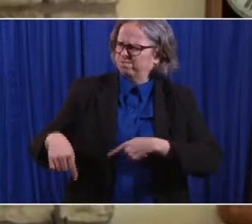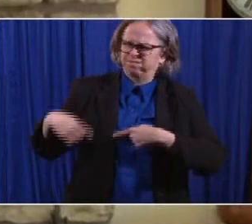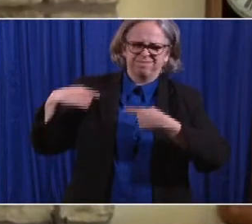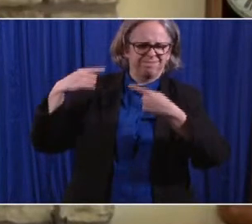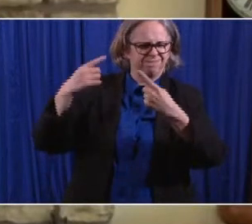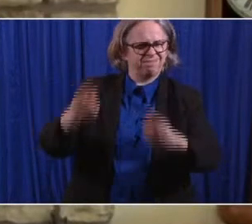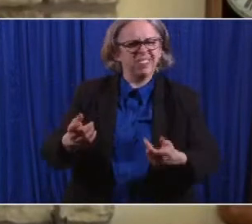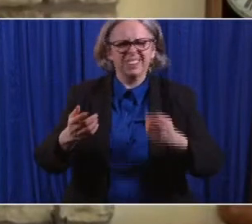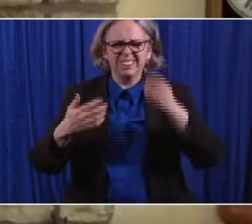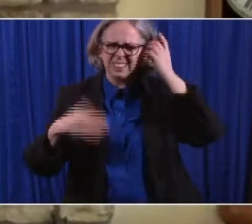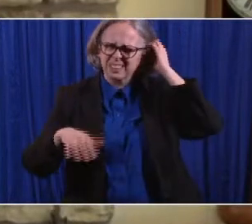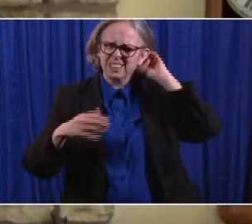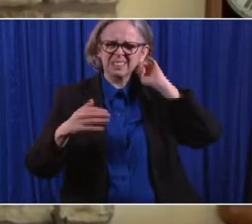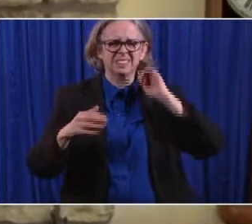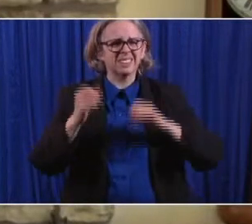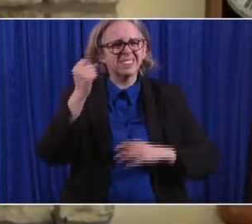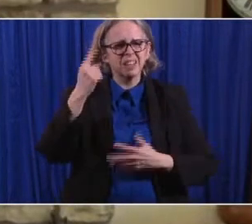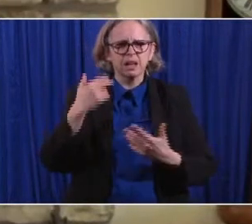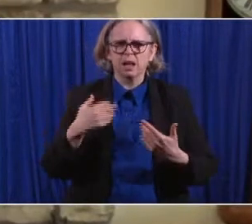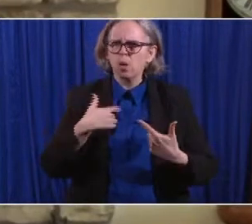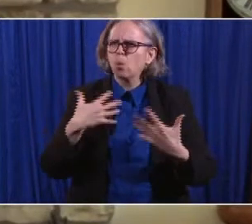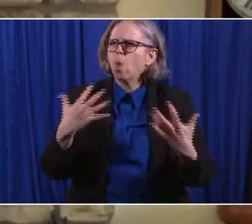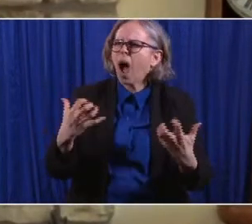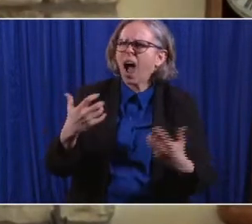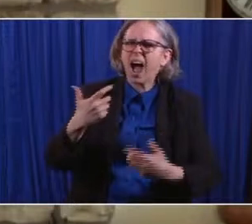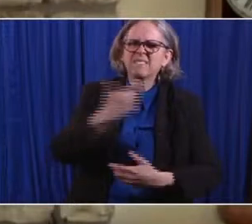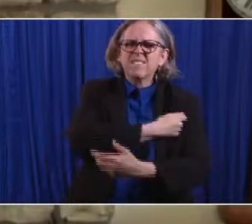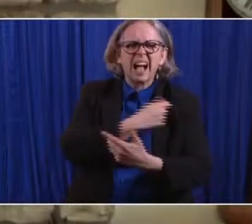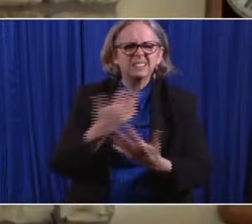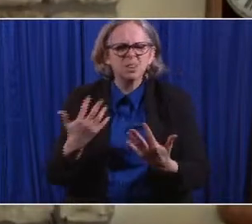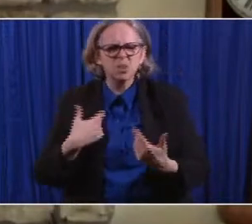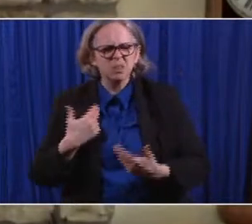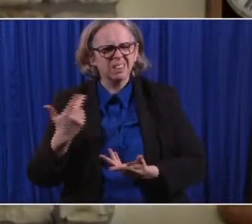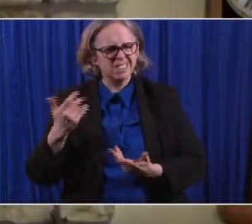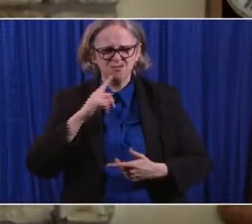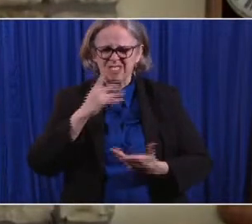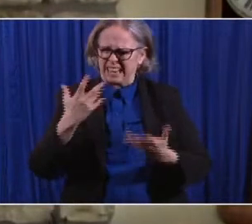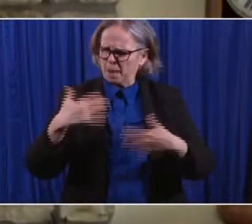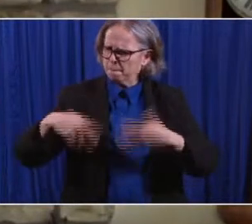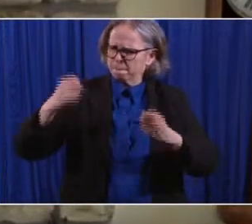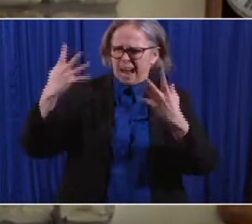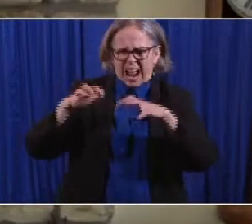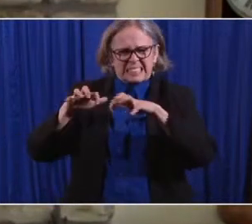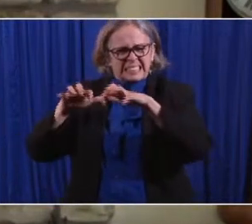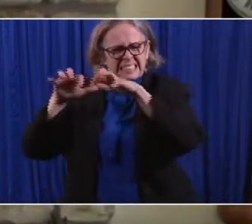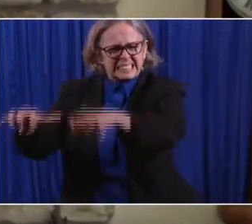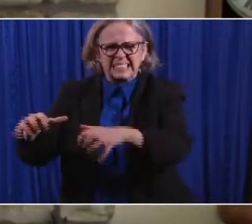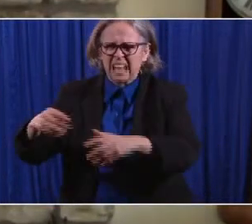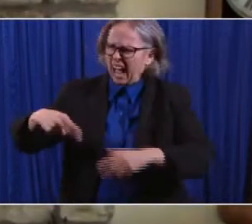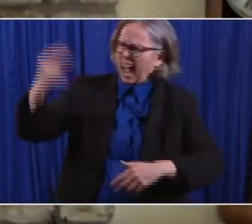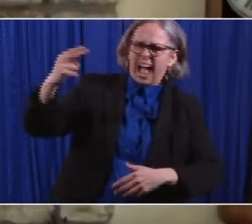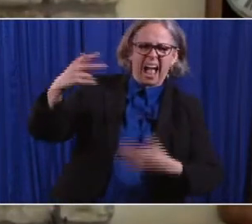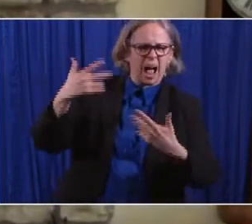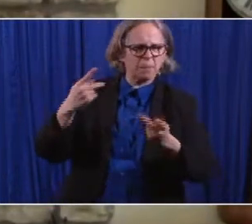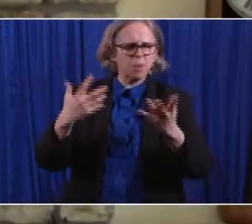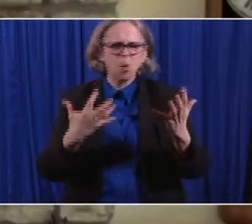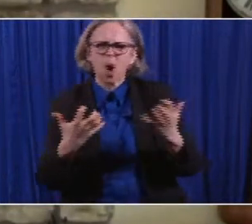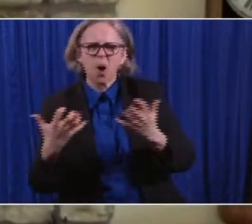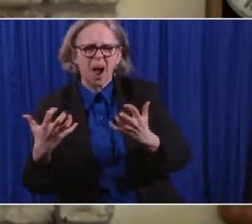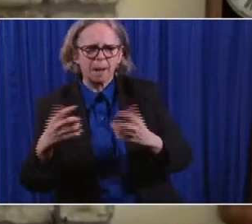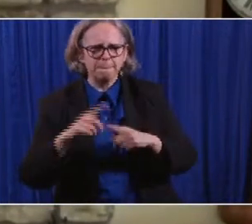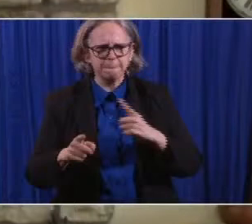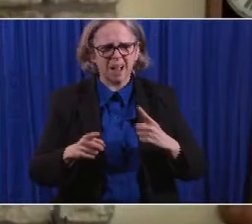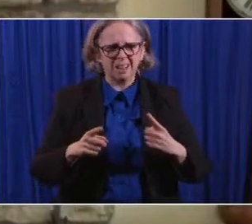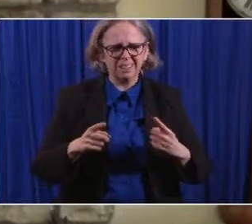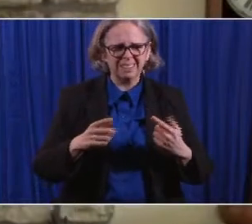the vaccine, but we're seeing some space in there. We're seeing some openings and some opportunities. We talked about